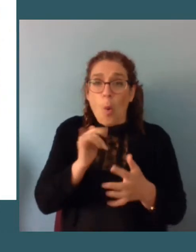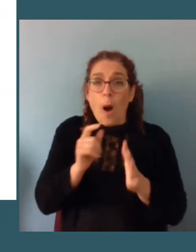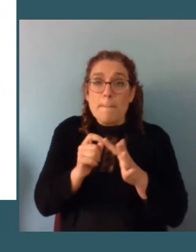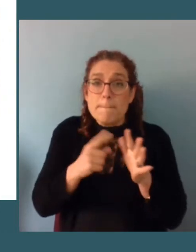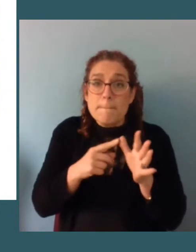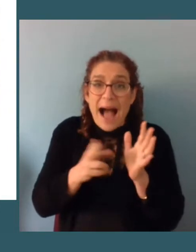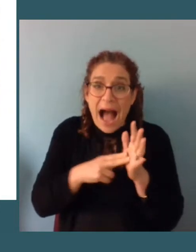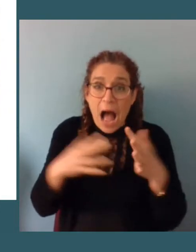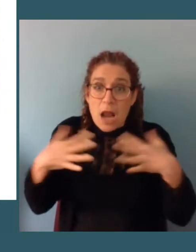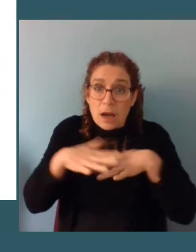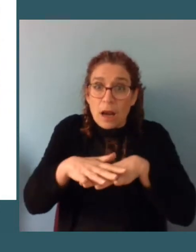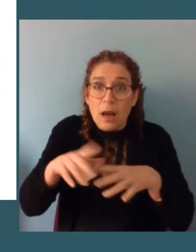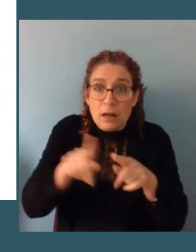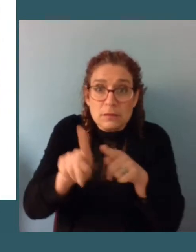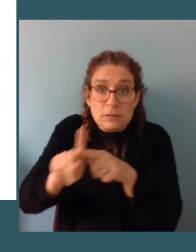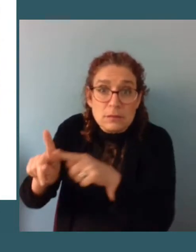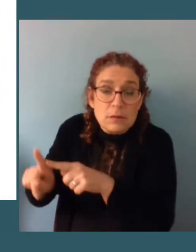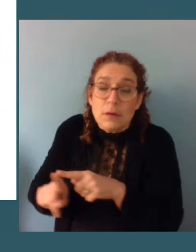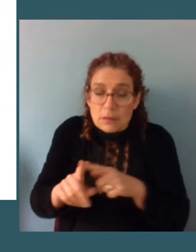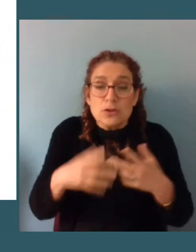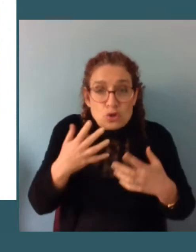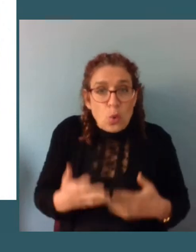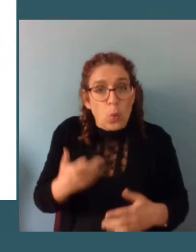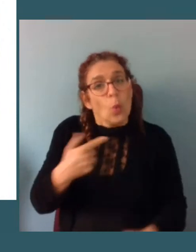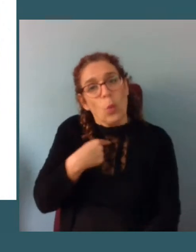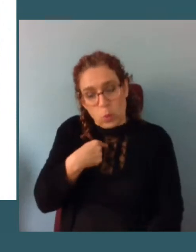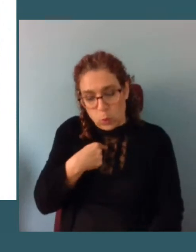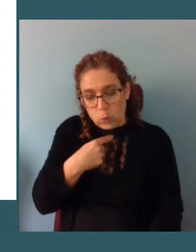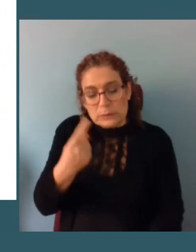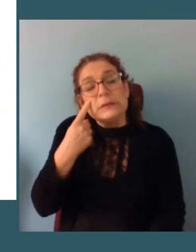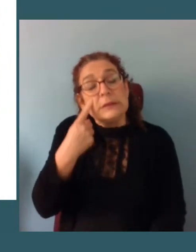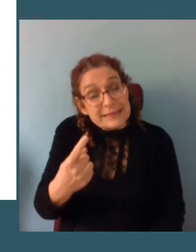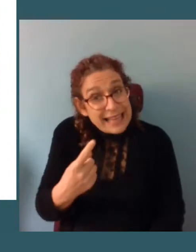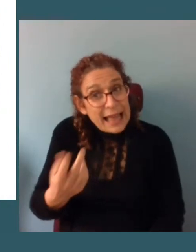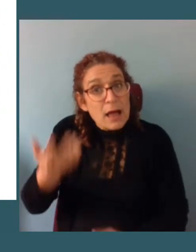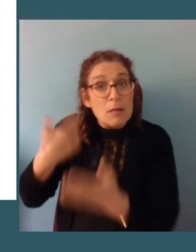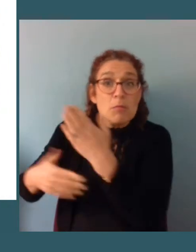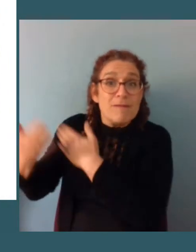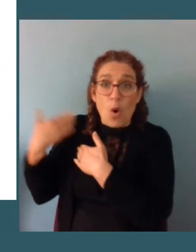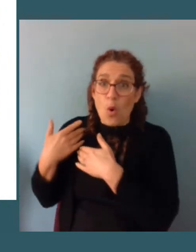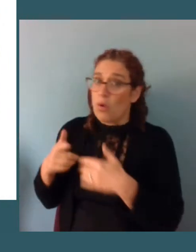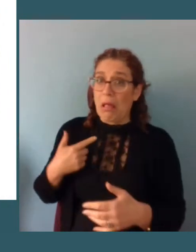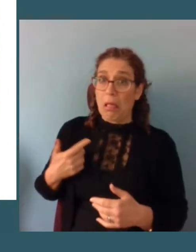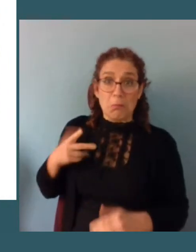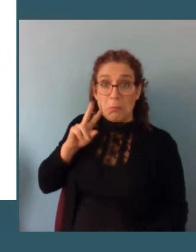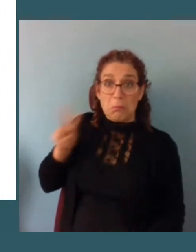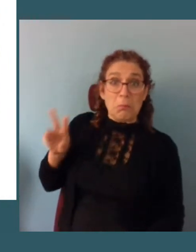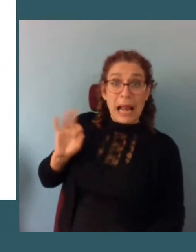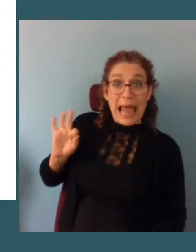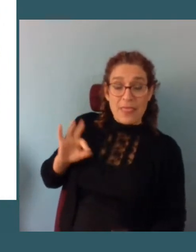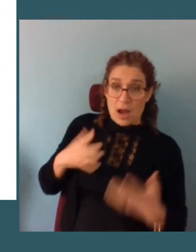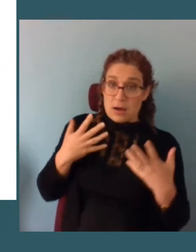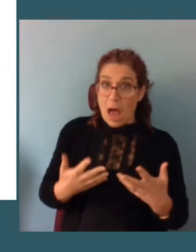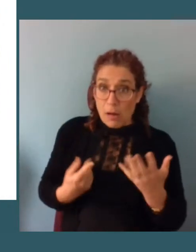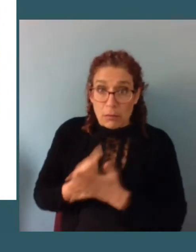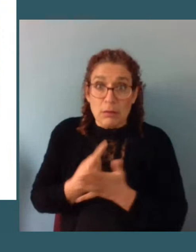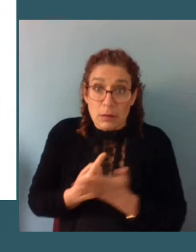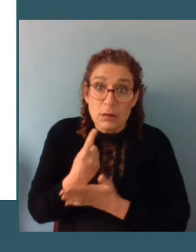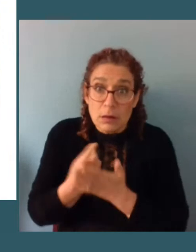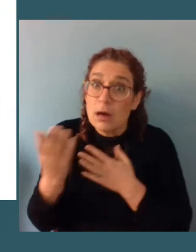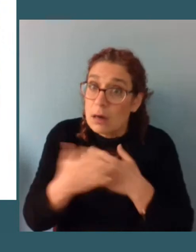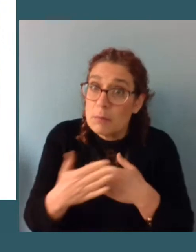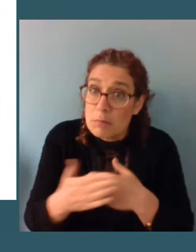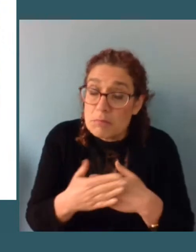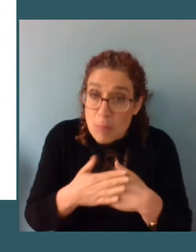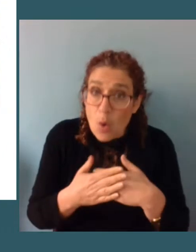but we are seeing things that historically we hadn't seen in this way before. So we are seeing new and